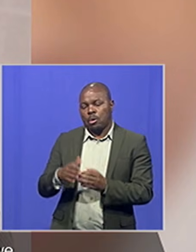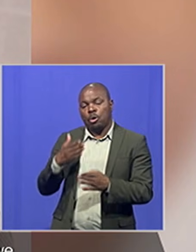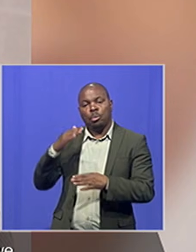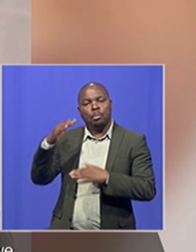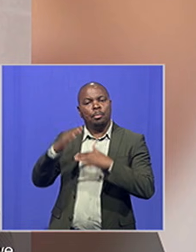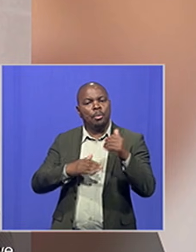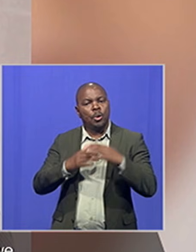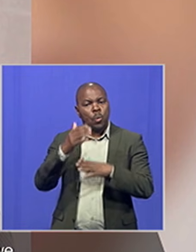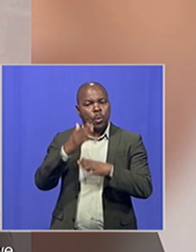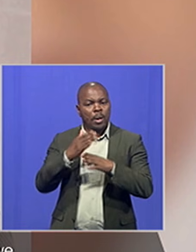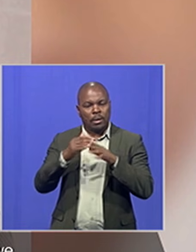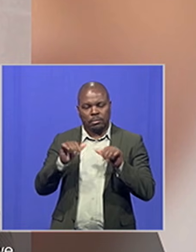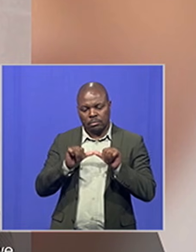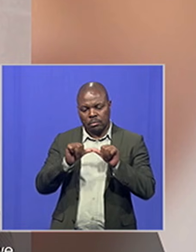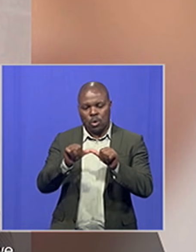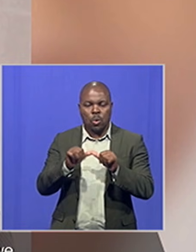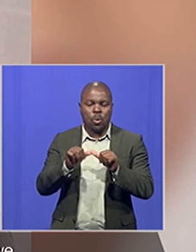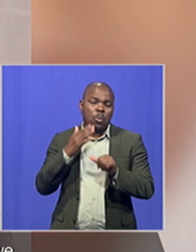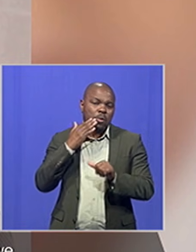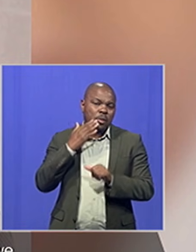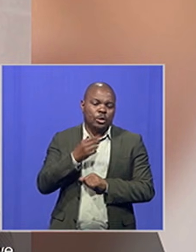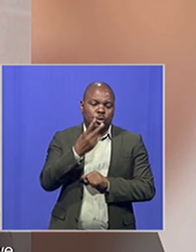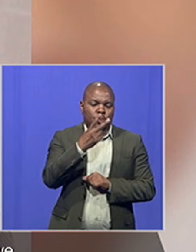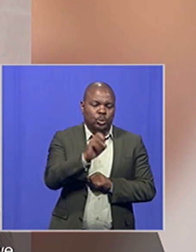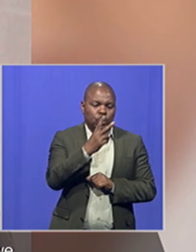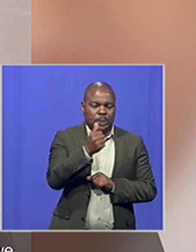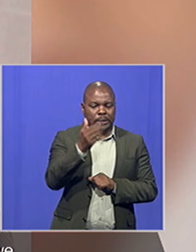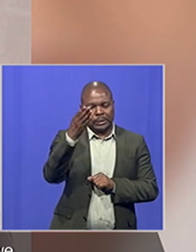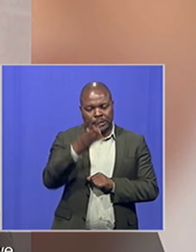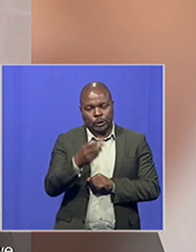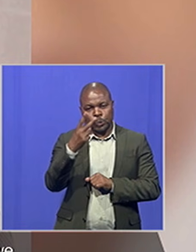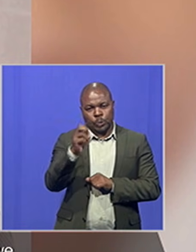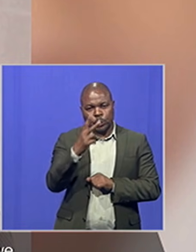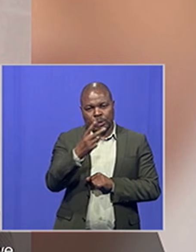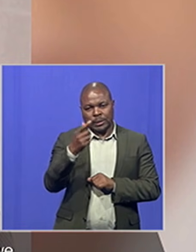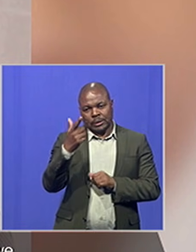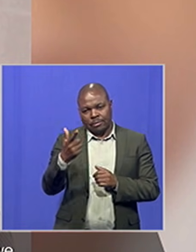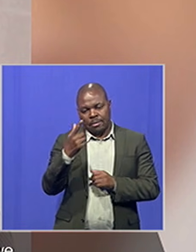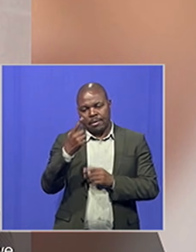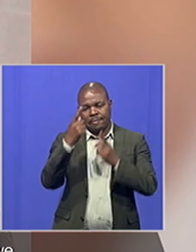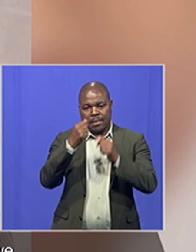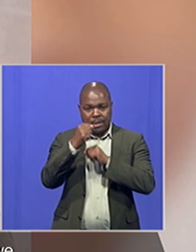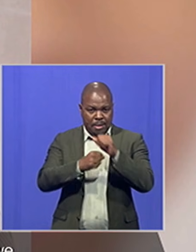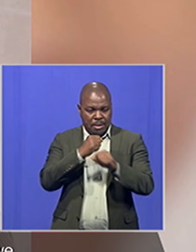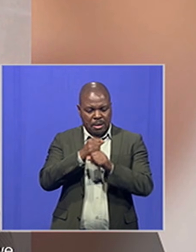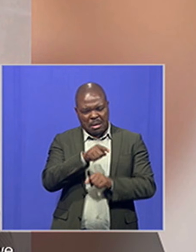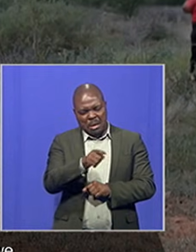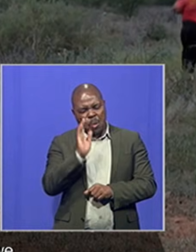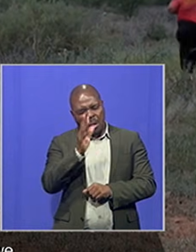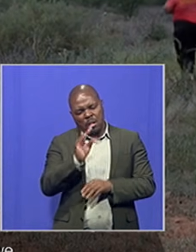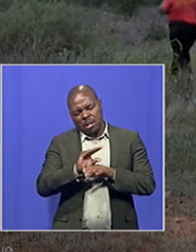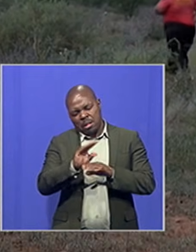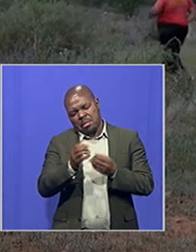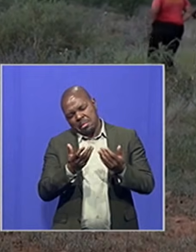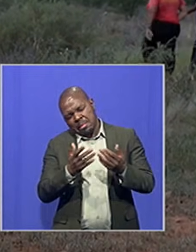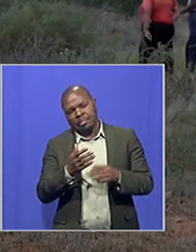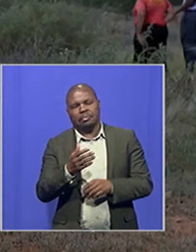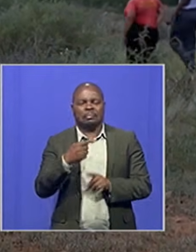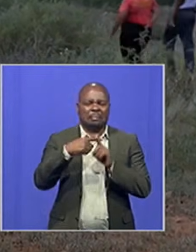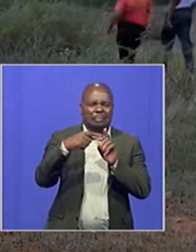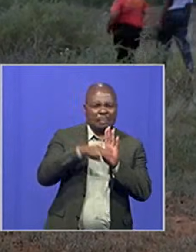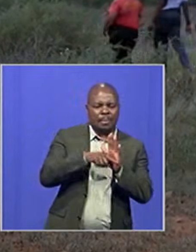commence during the 2026-2027 financial year and is estimated to cost 30 million rands. Lefapha la metsi